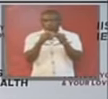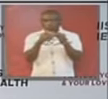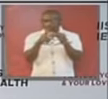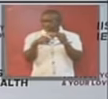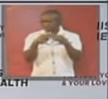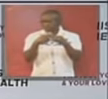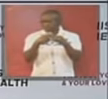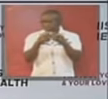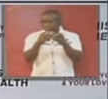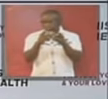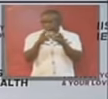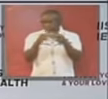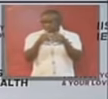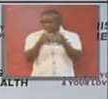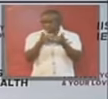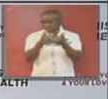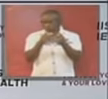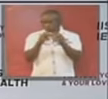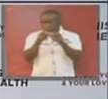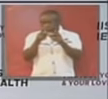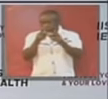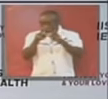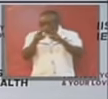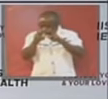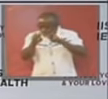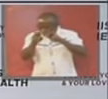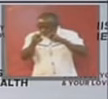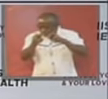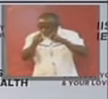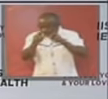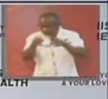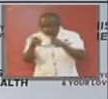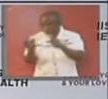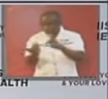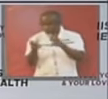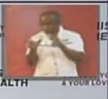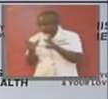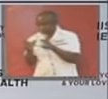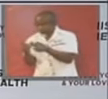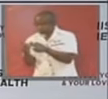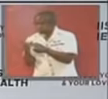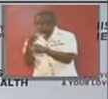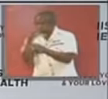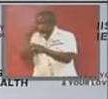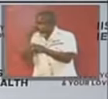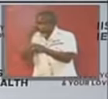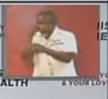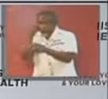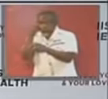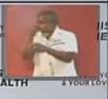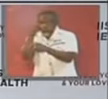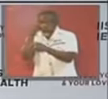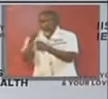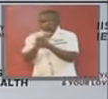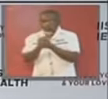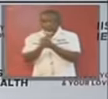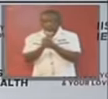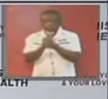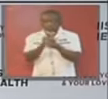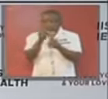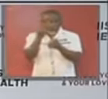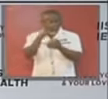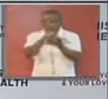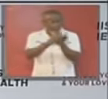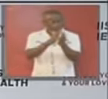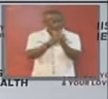I've seen some Caribbean countries have recently begun using them. And we've talked about using them here, but because we have had a few incidents of